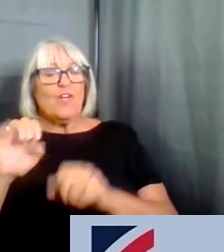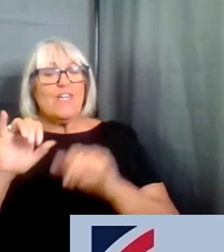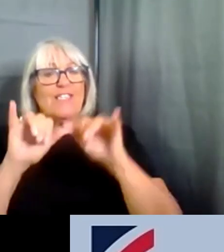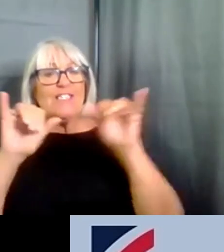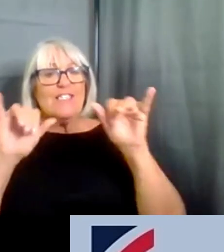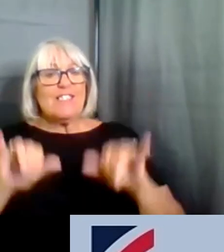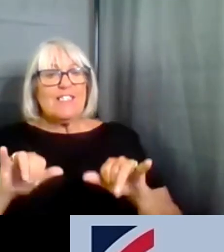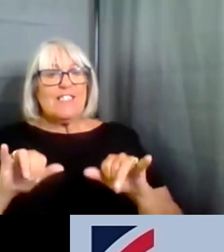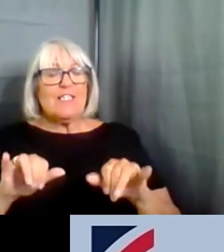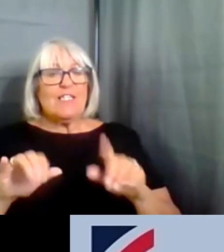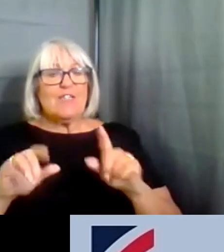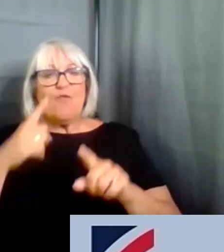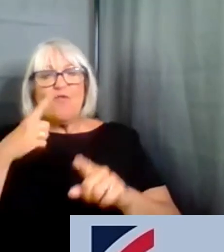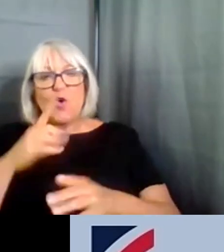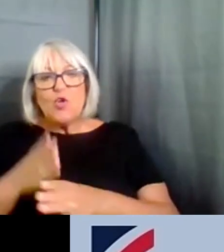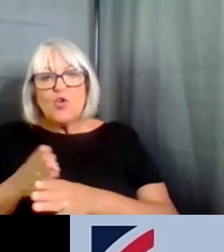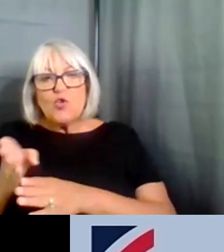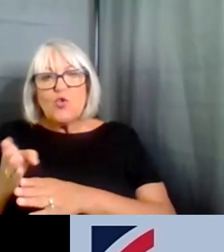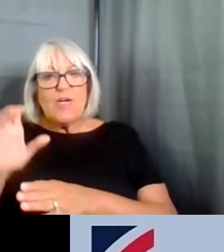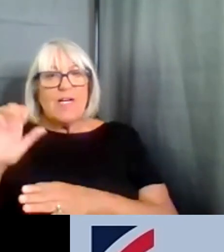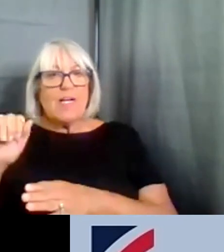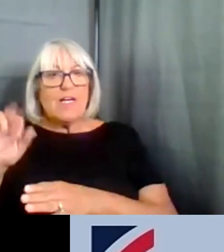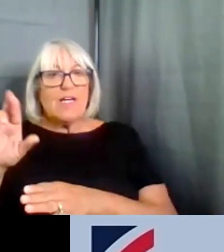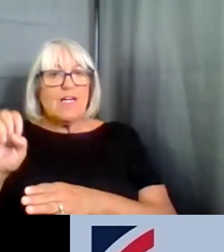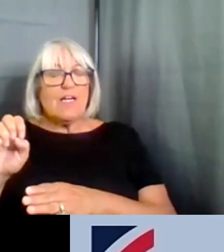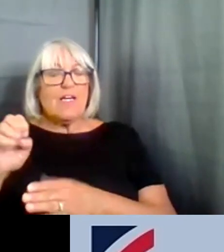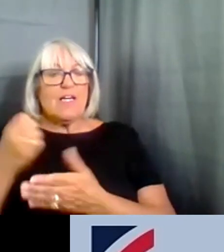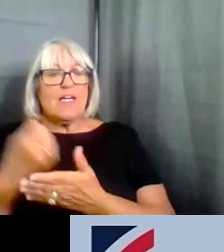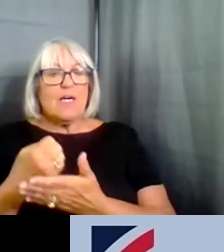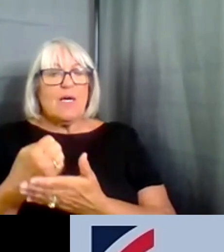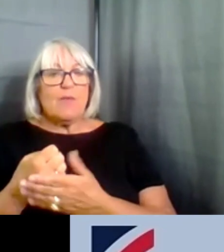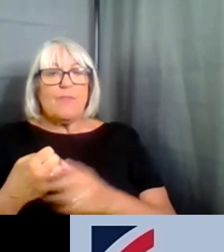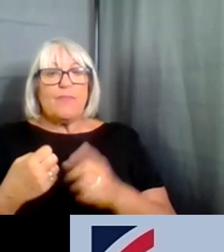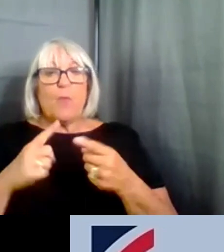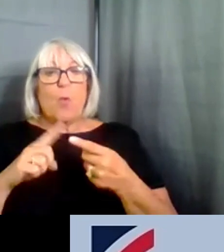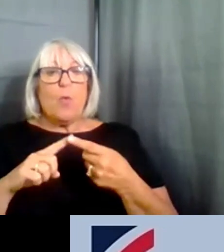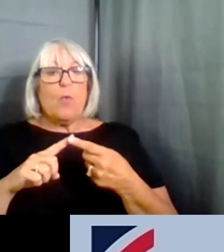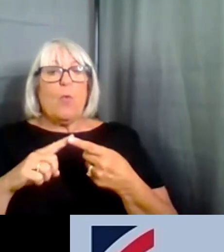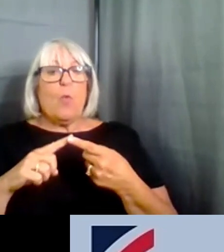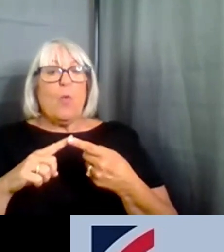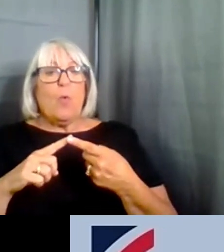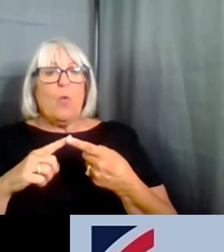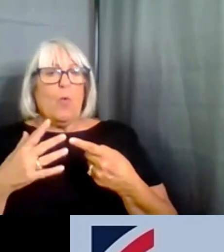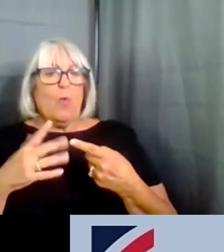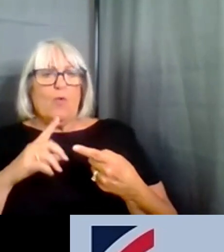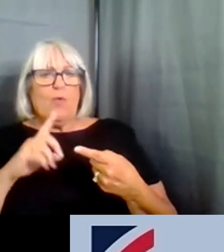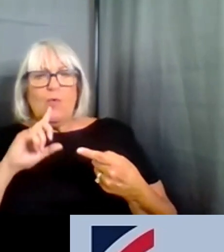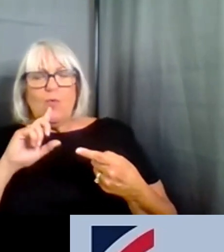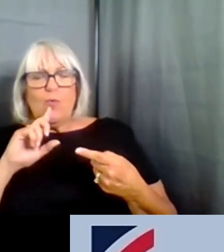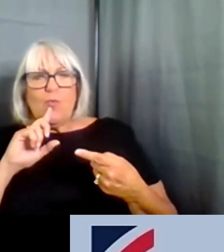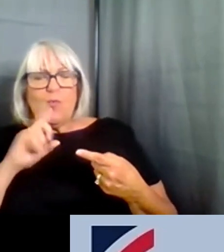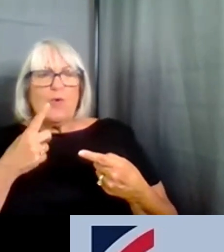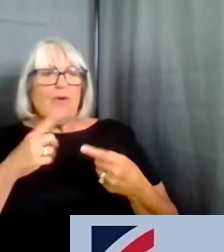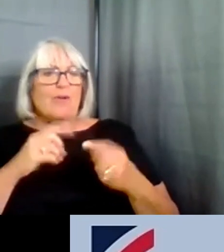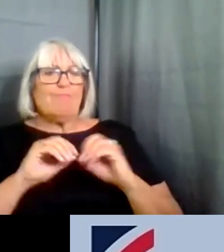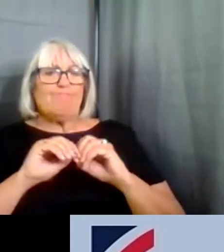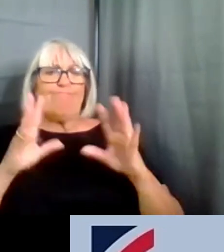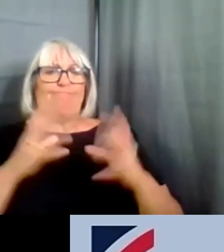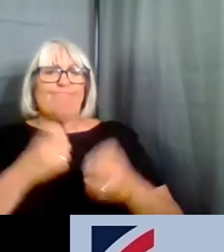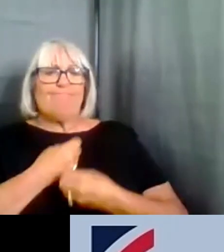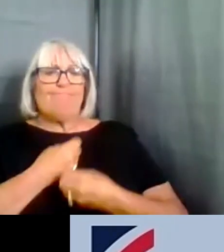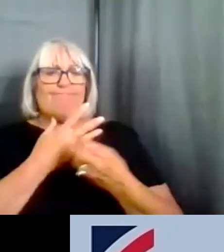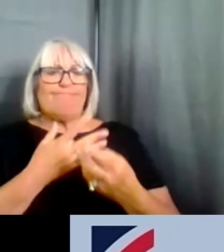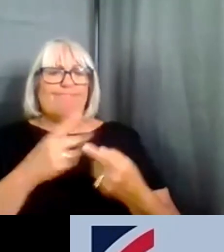real articulation of meeting a significant labor market need, given the critical shortage of teachers in the wake